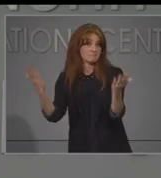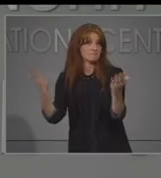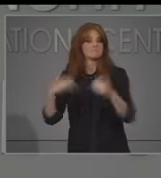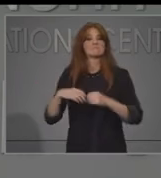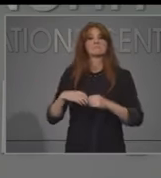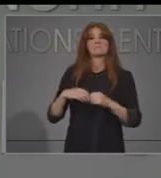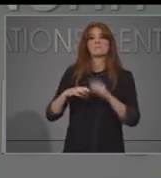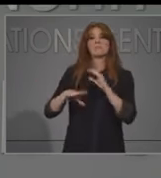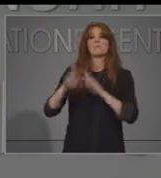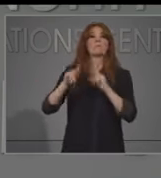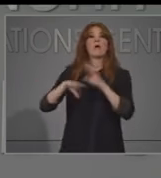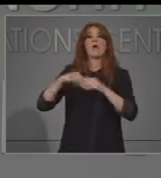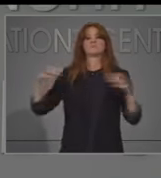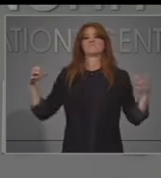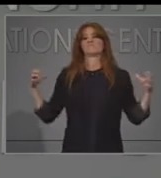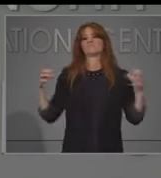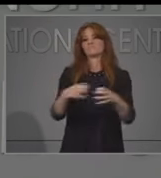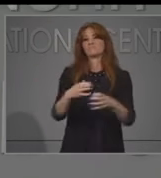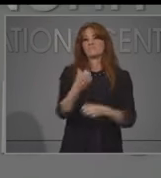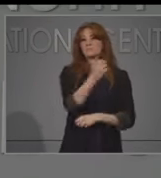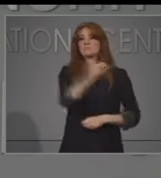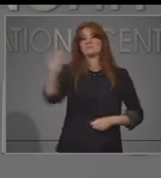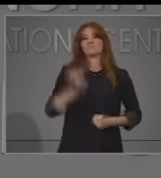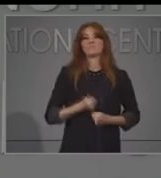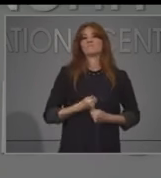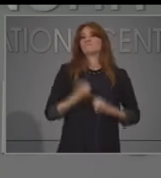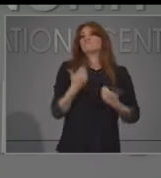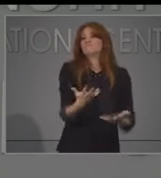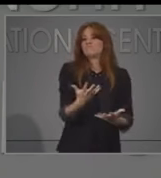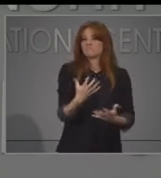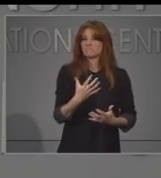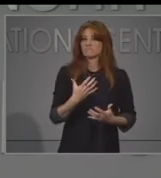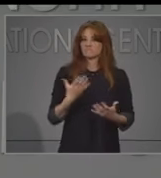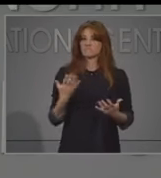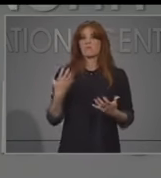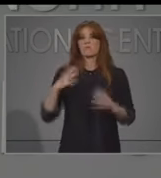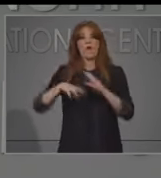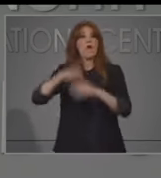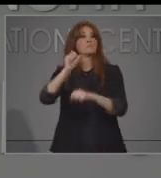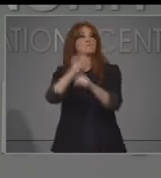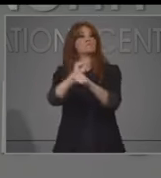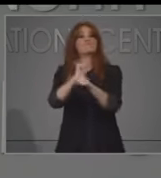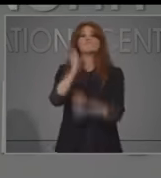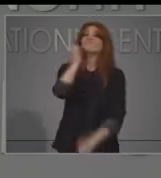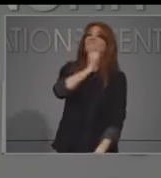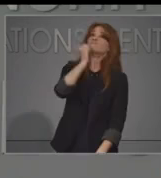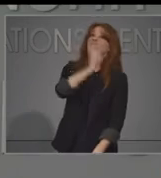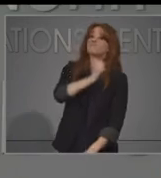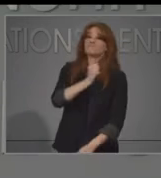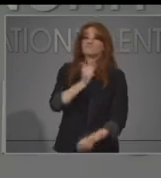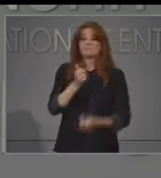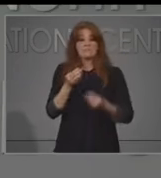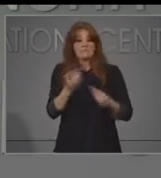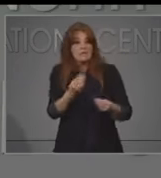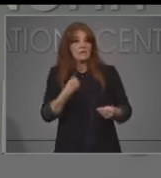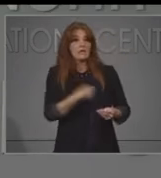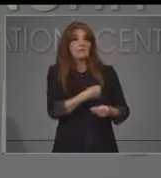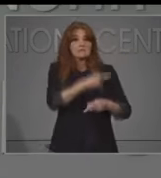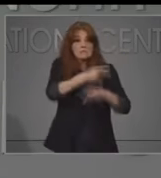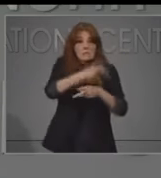out demonstrating and making their voices heard. They're out working in their everyday jobs, feeding us, caring for